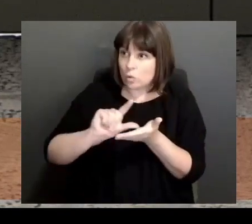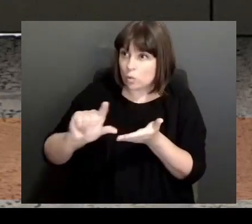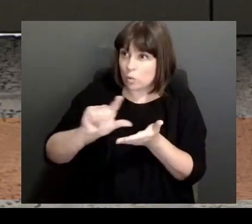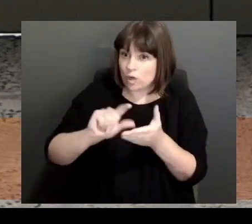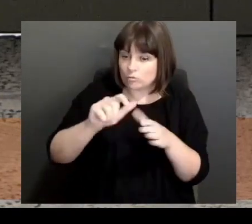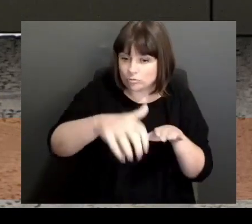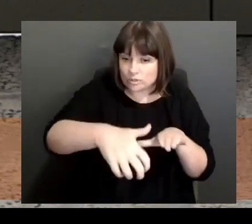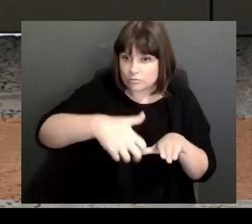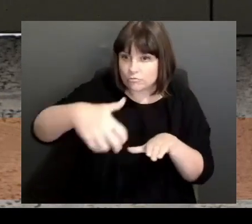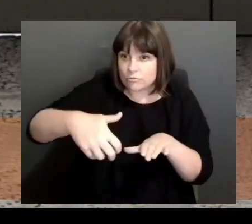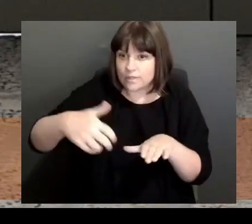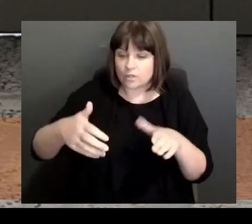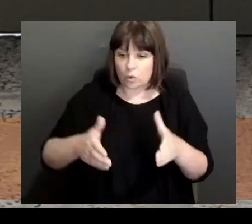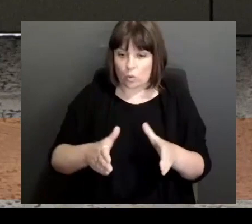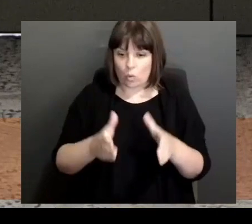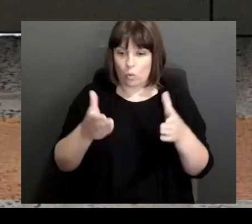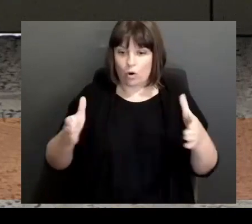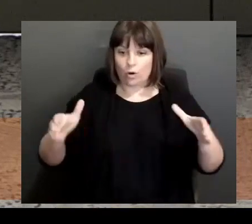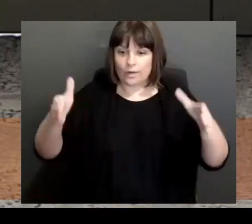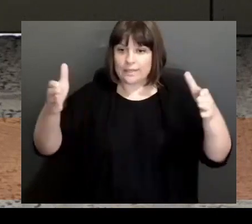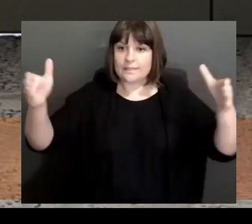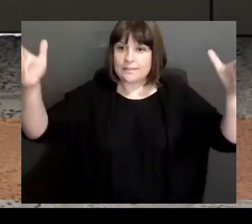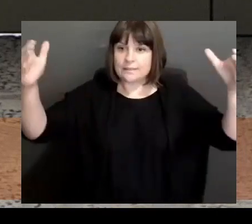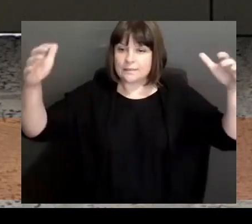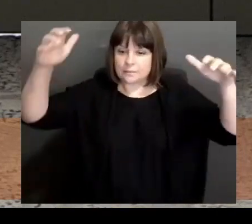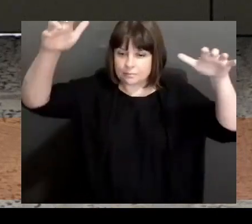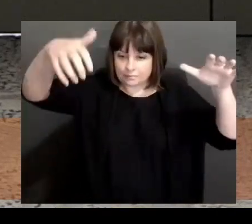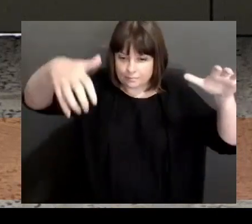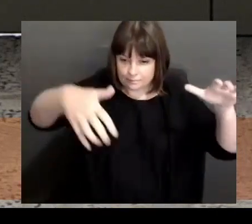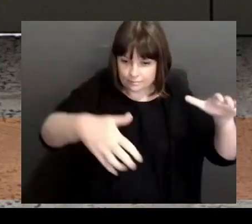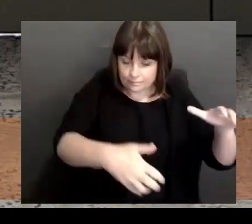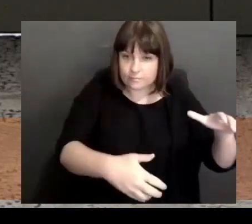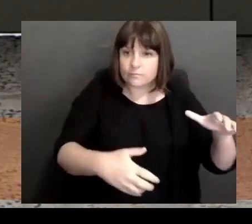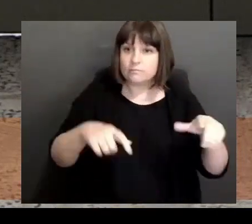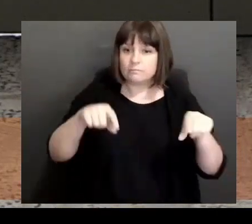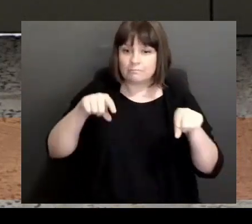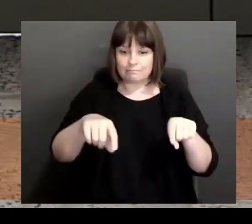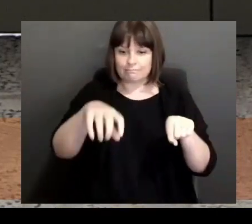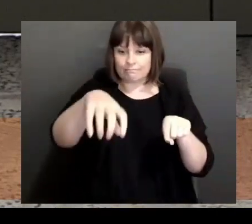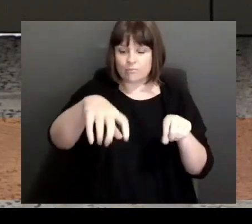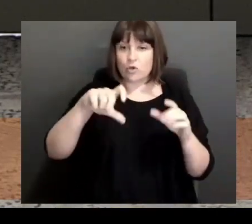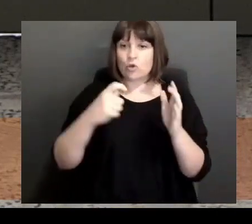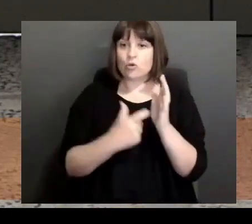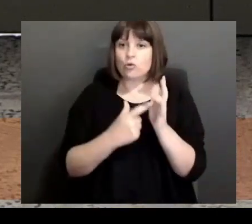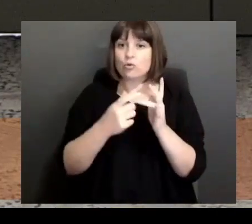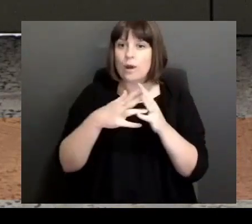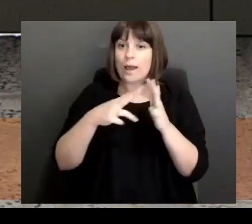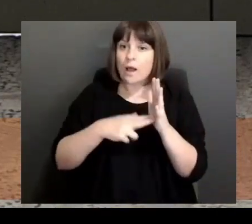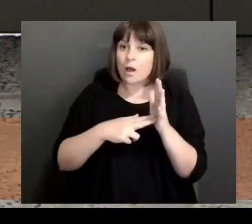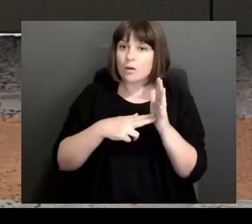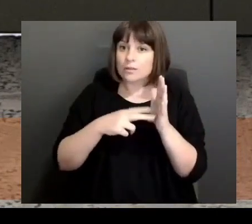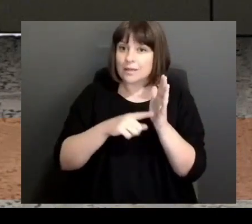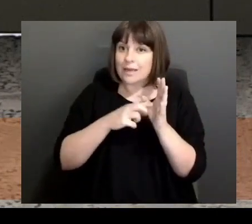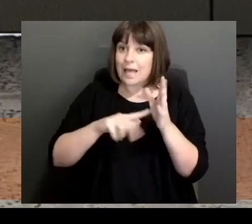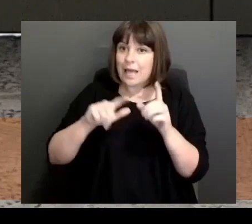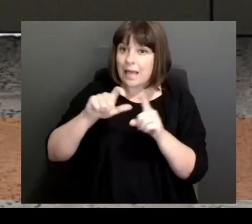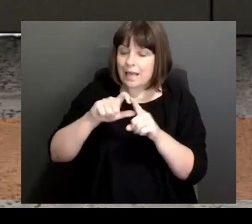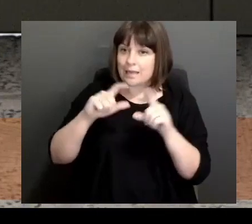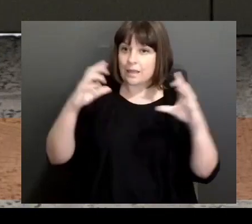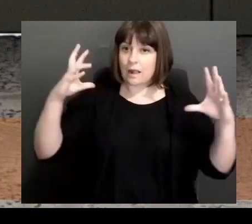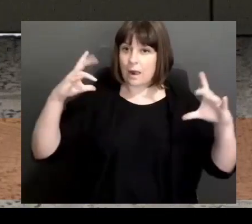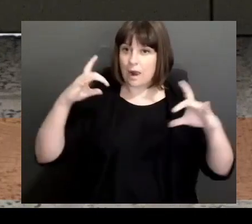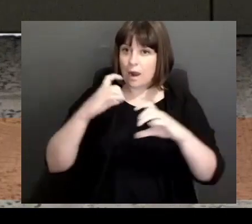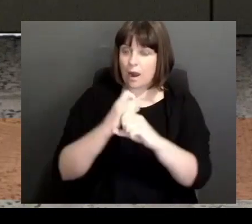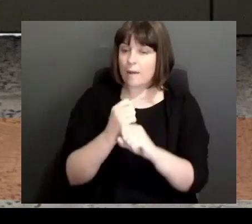on Crown Land. Yes. Final column there, the nominal sum is expressed to be